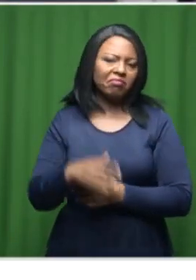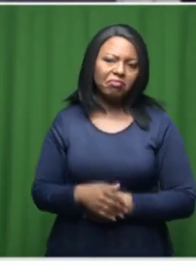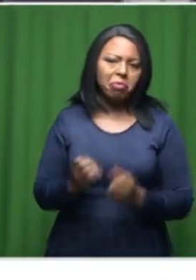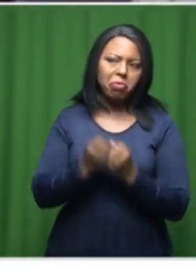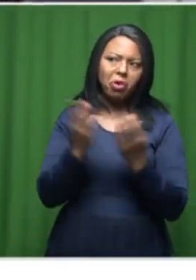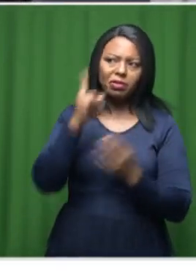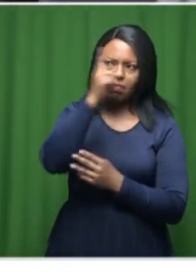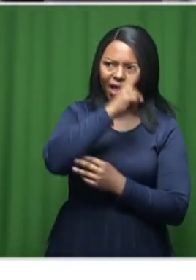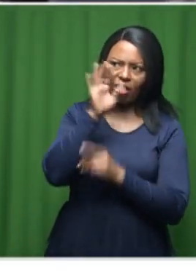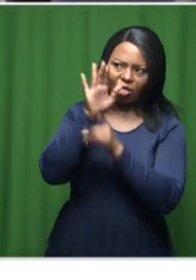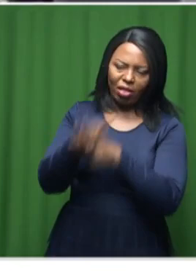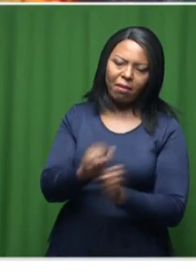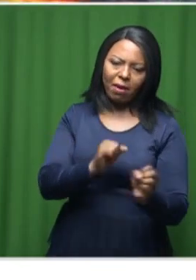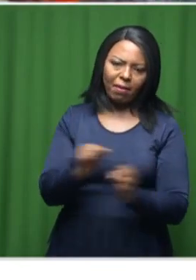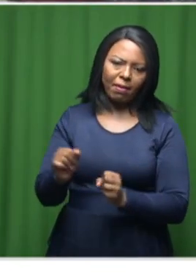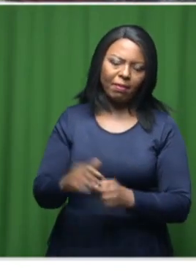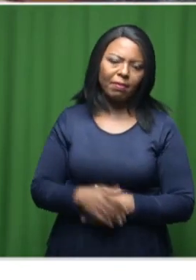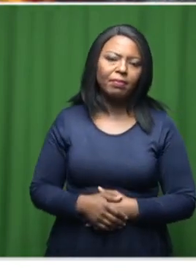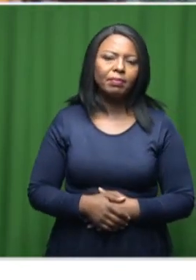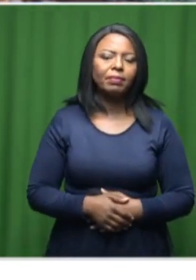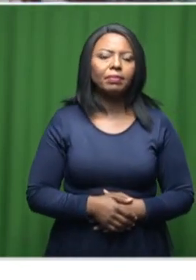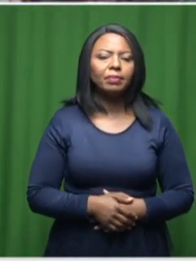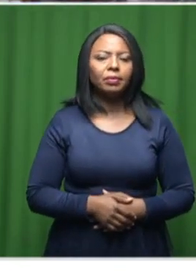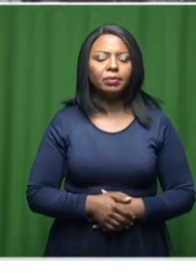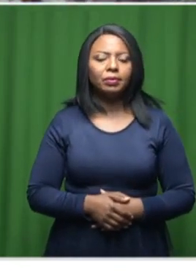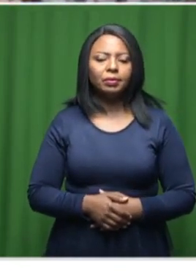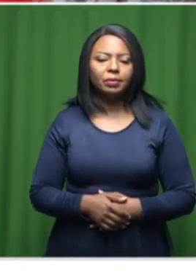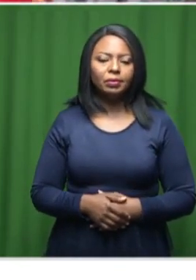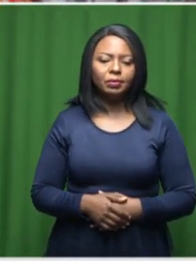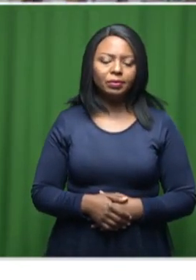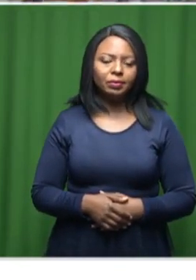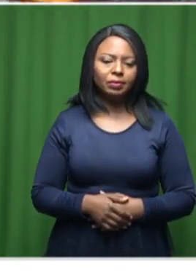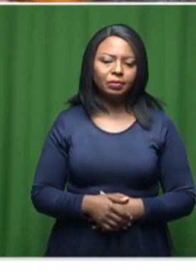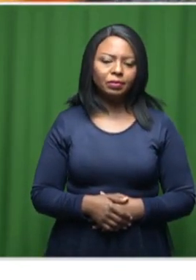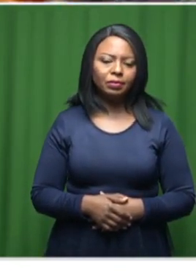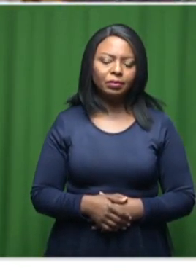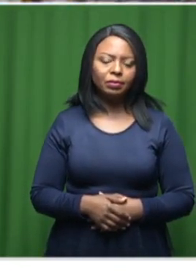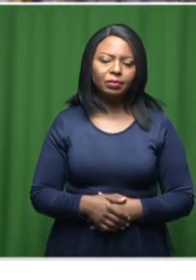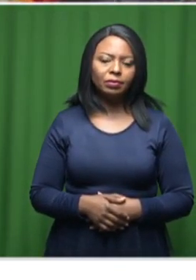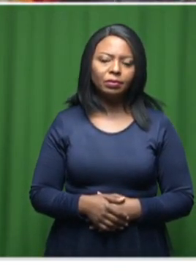against black and indigenous bodies. Shervin Brycepease, SABC News, New York.